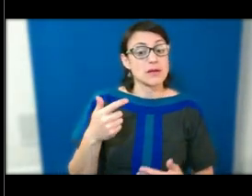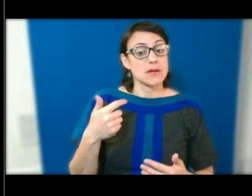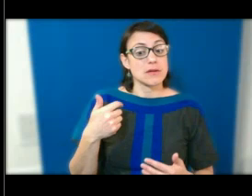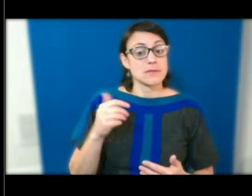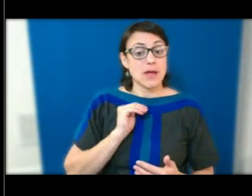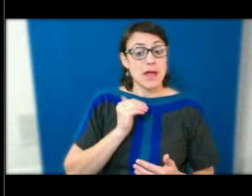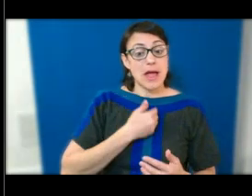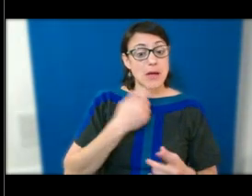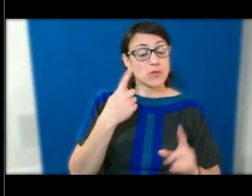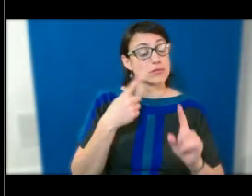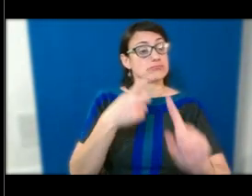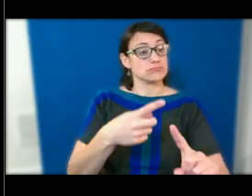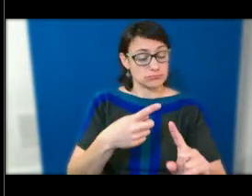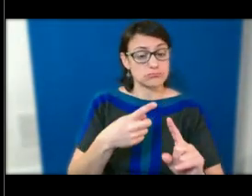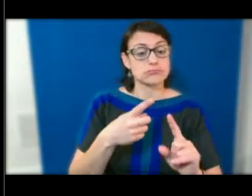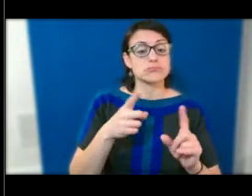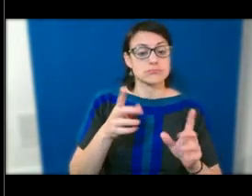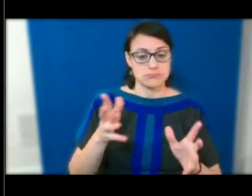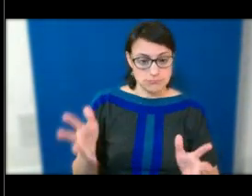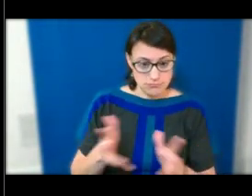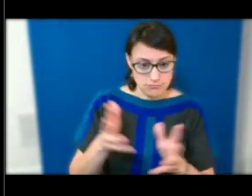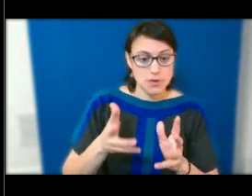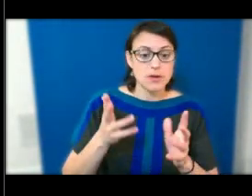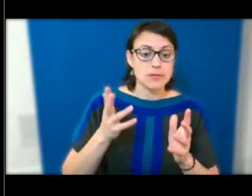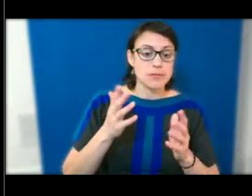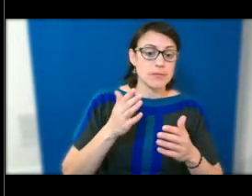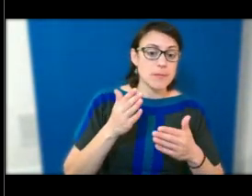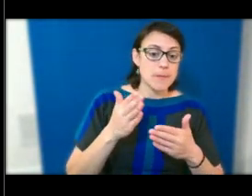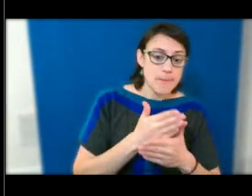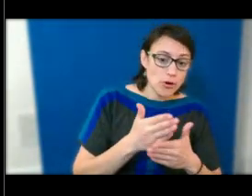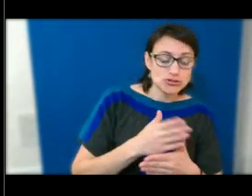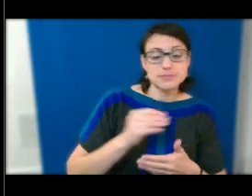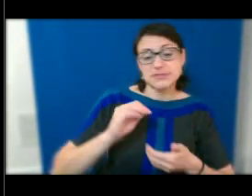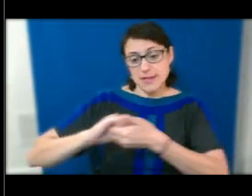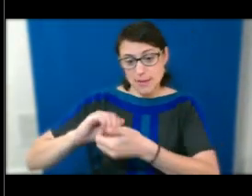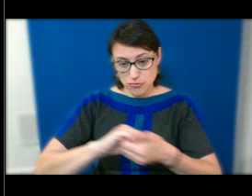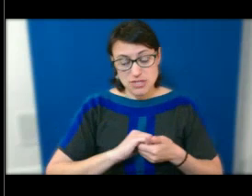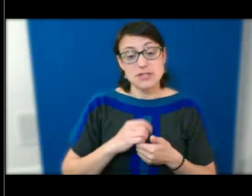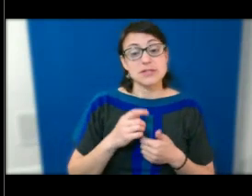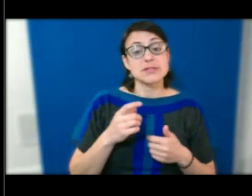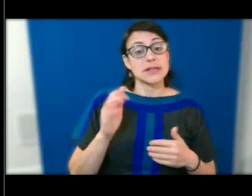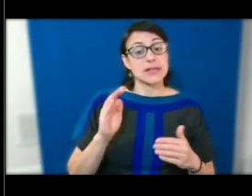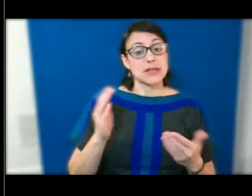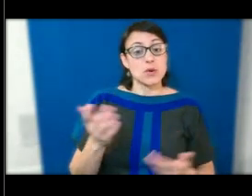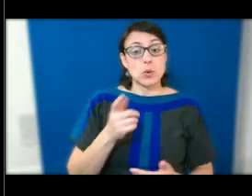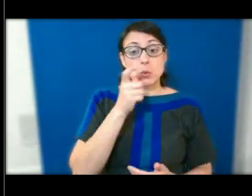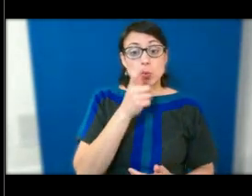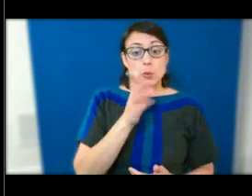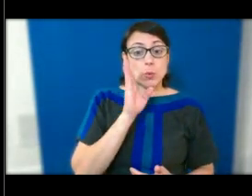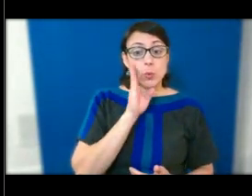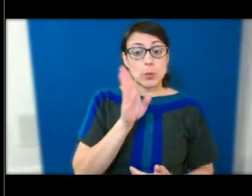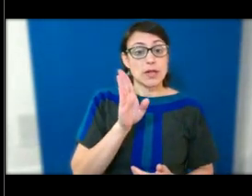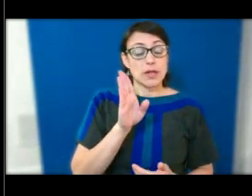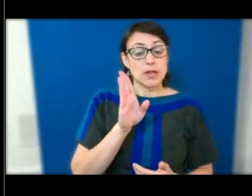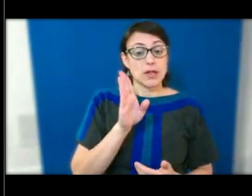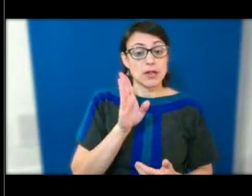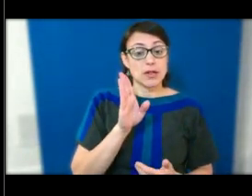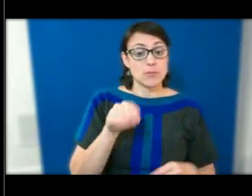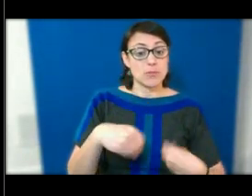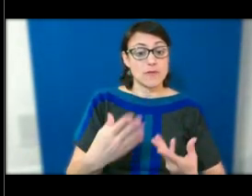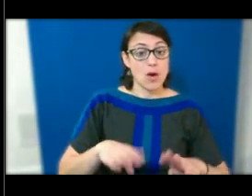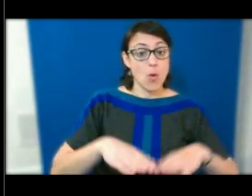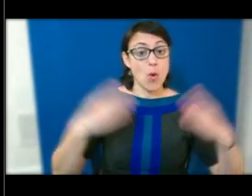collaborations. And to start us off with our opening remarks, I'd like to introduce